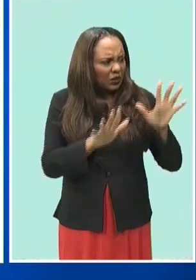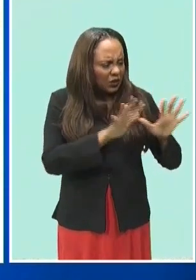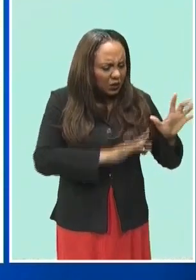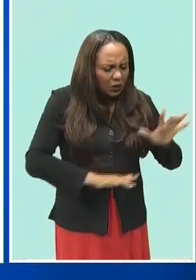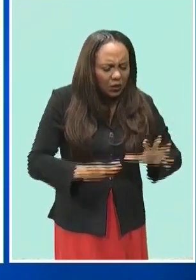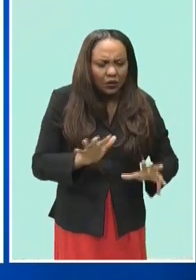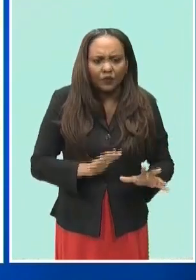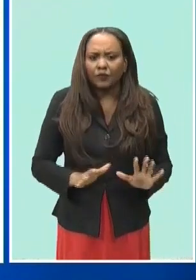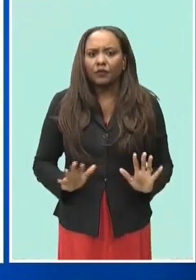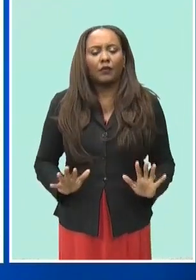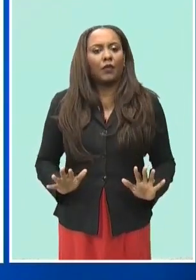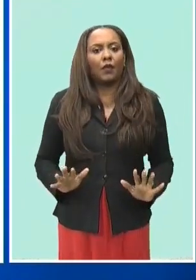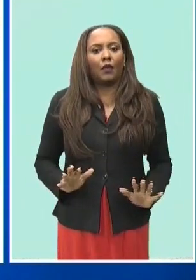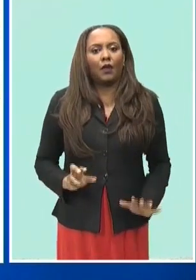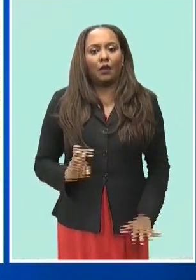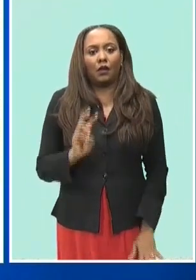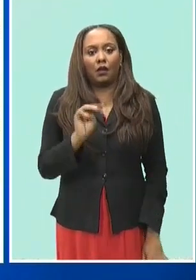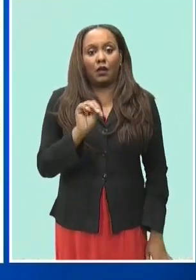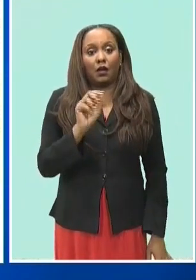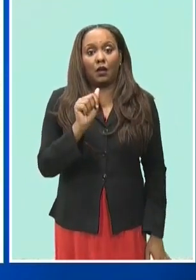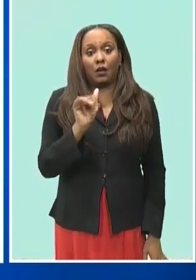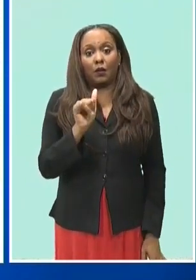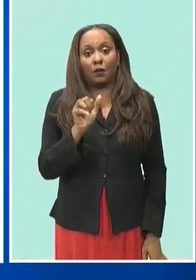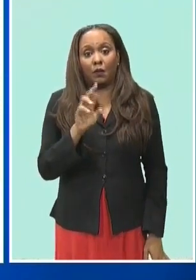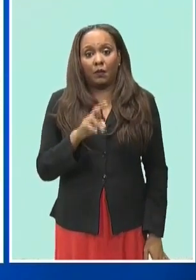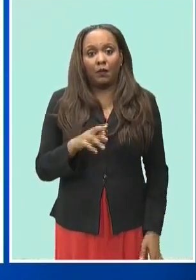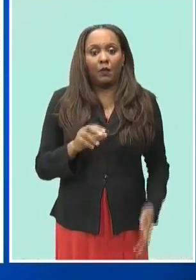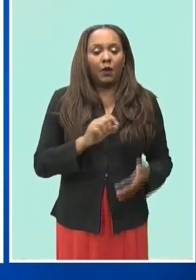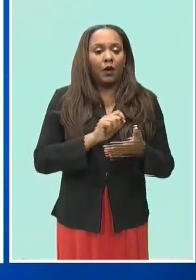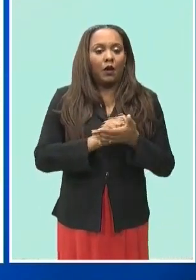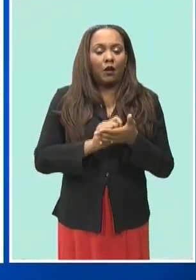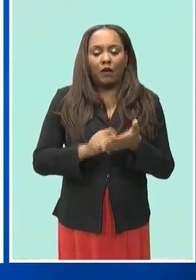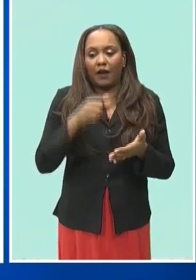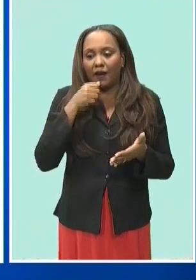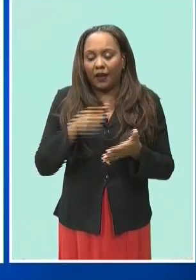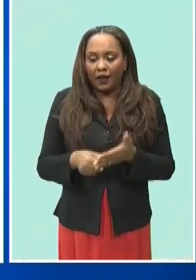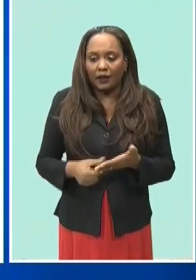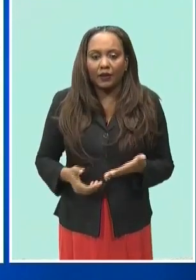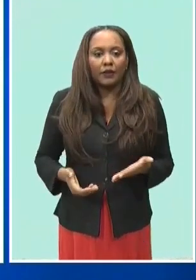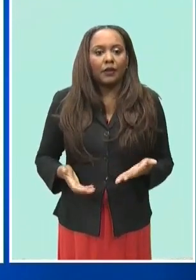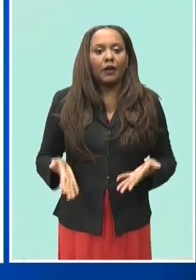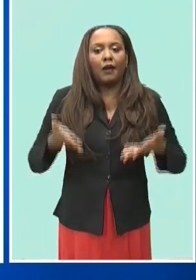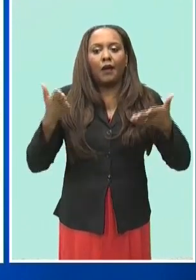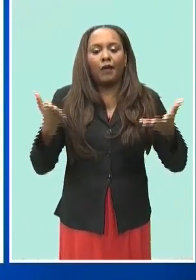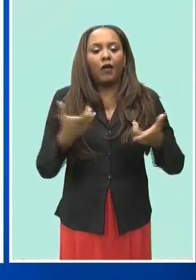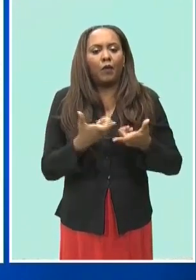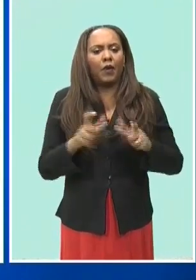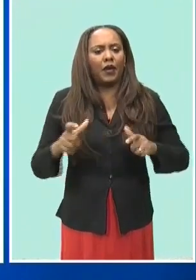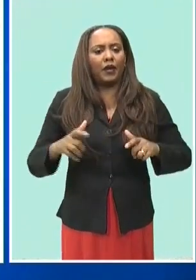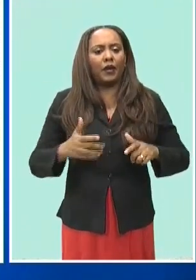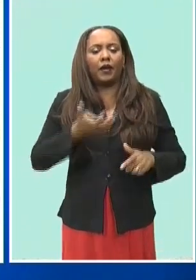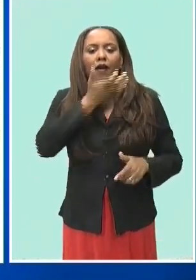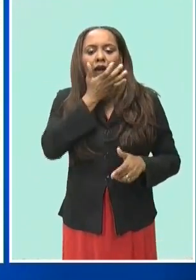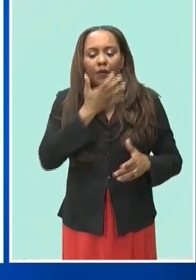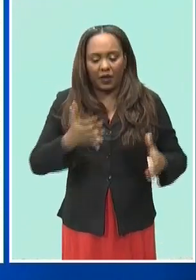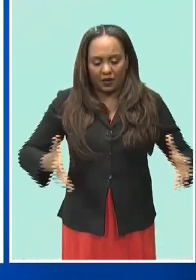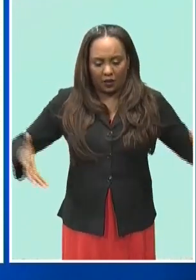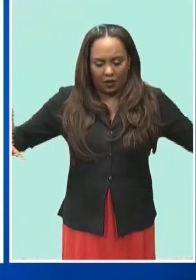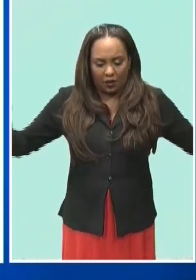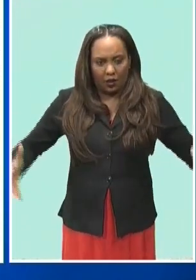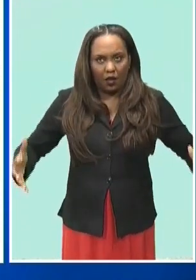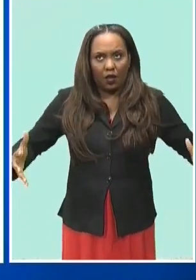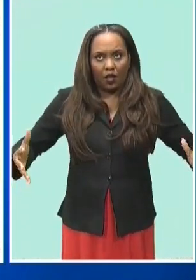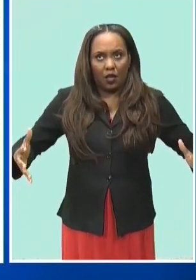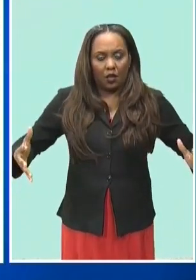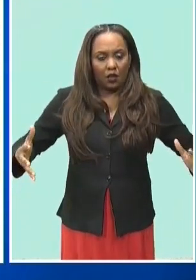The mayor has been writing letters offering skip bins, I think they're called, belong to the council for rental. So I'm renting 2